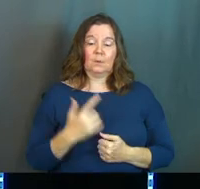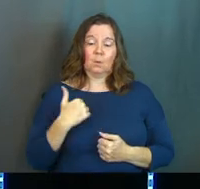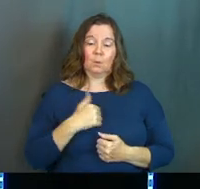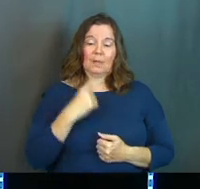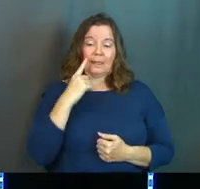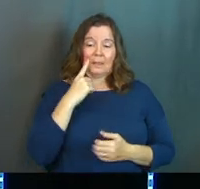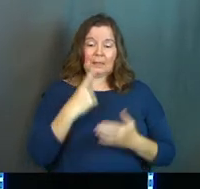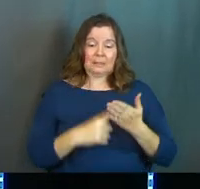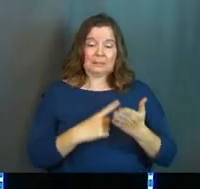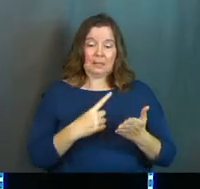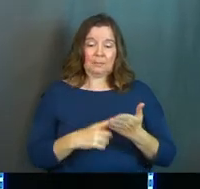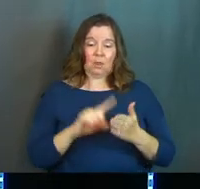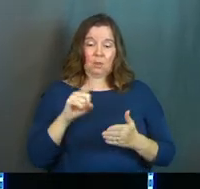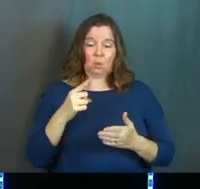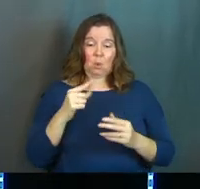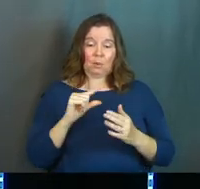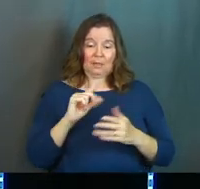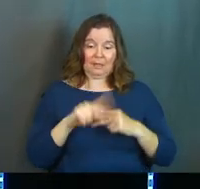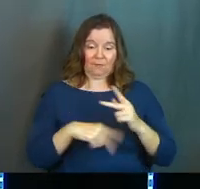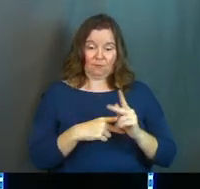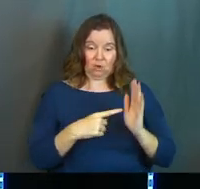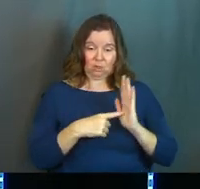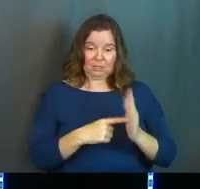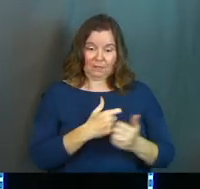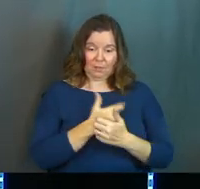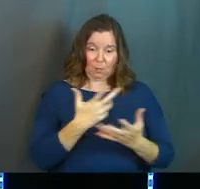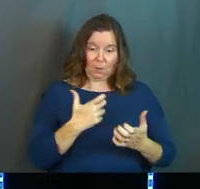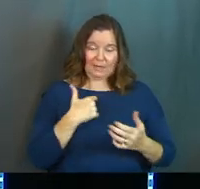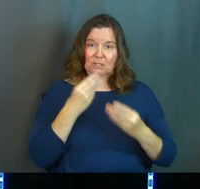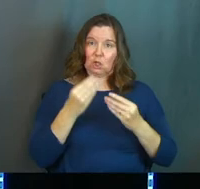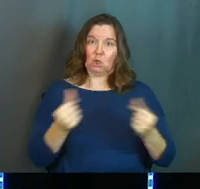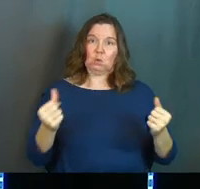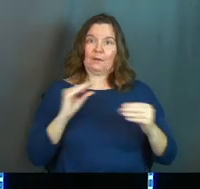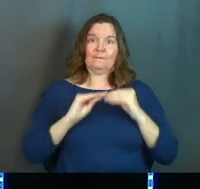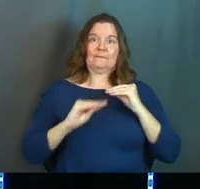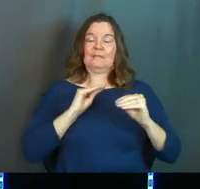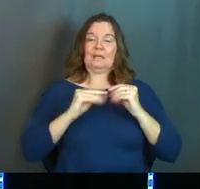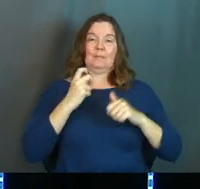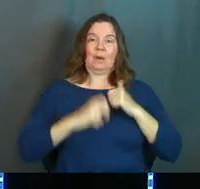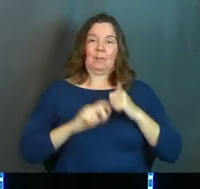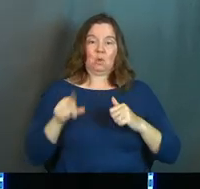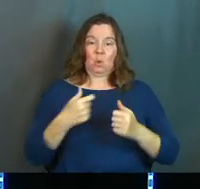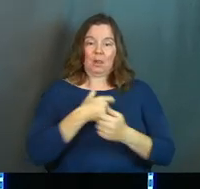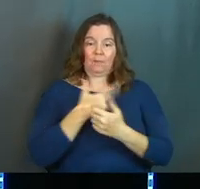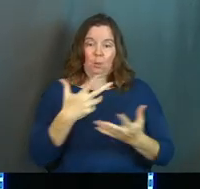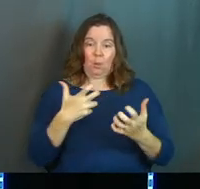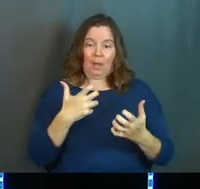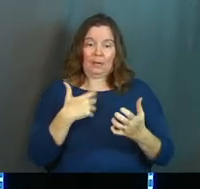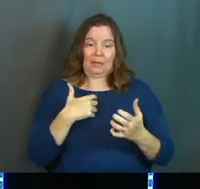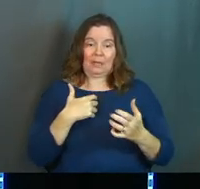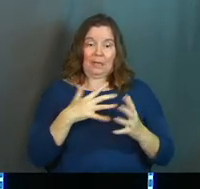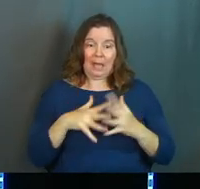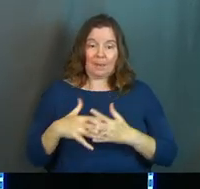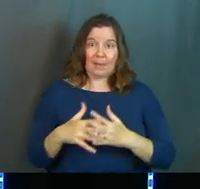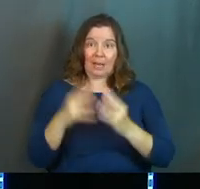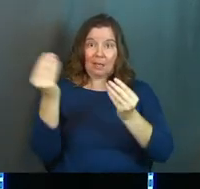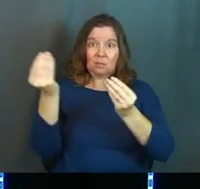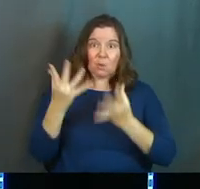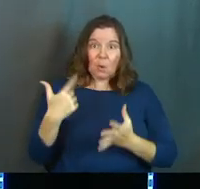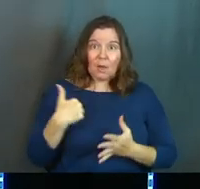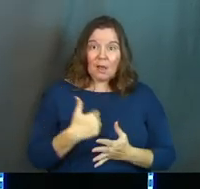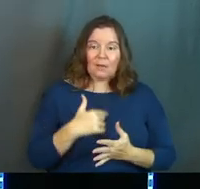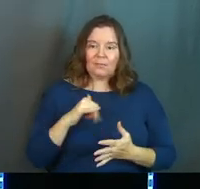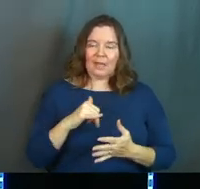We think sometimes the only version of love that we want is a solution to our problems. The only love that we want, America has told